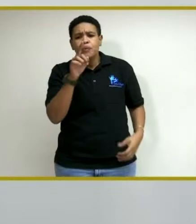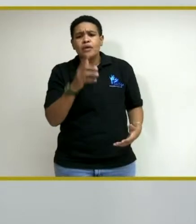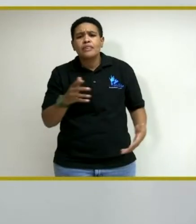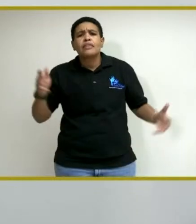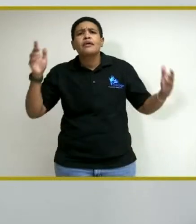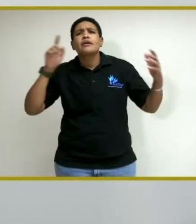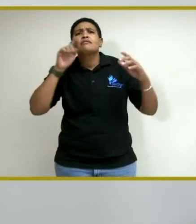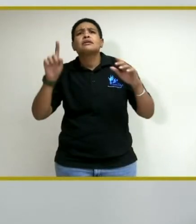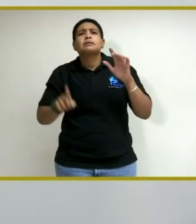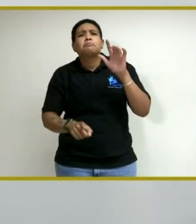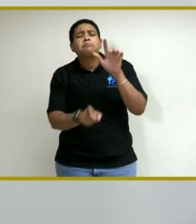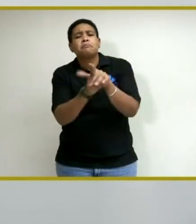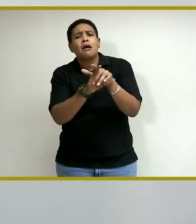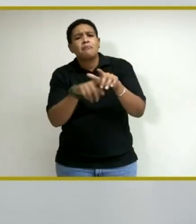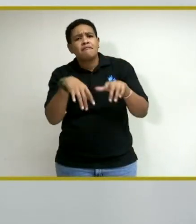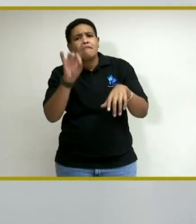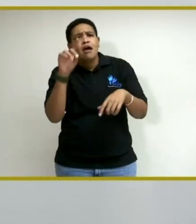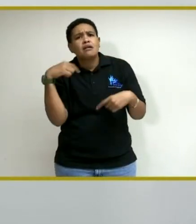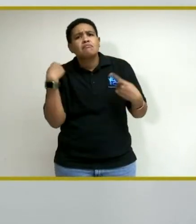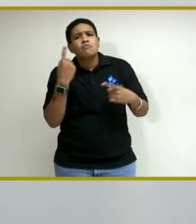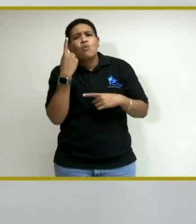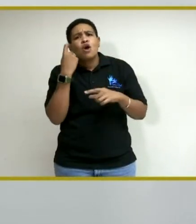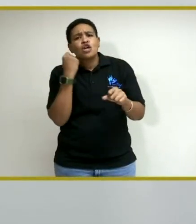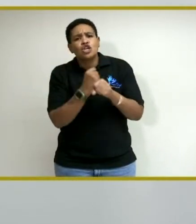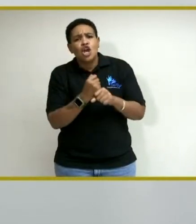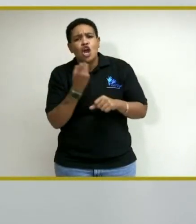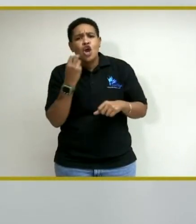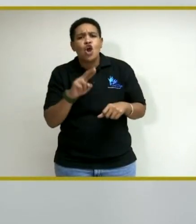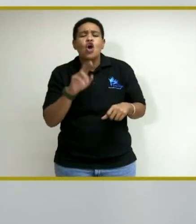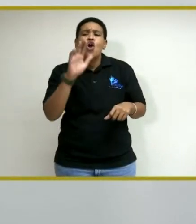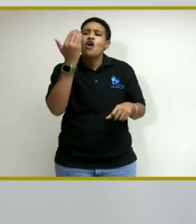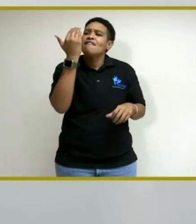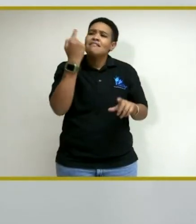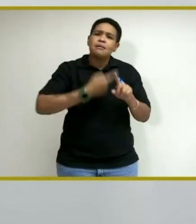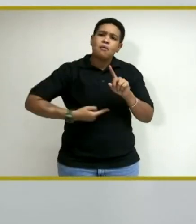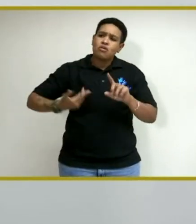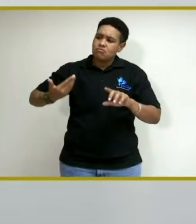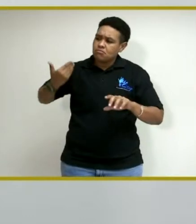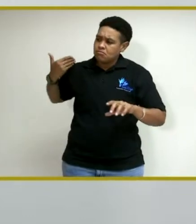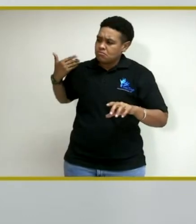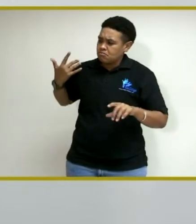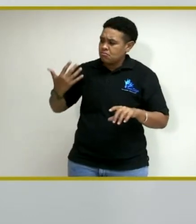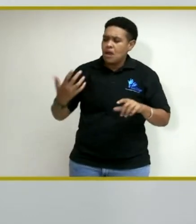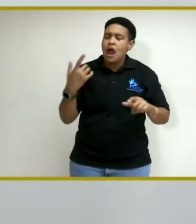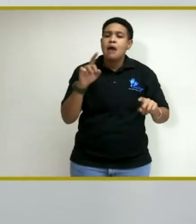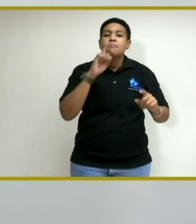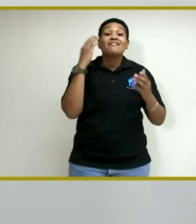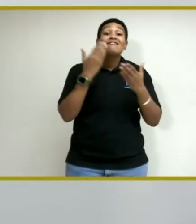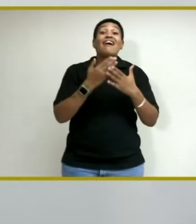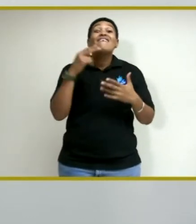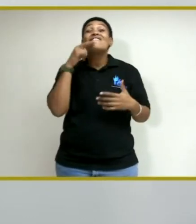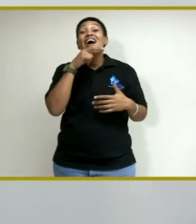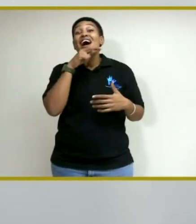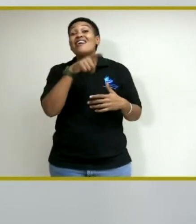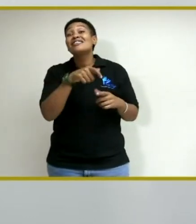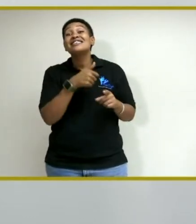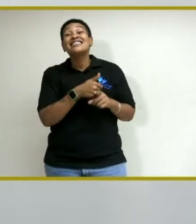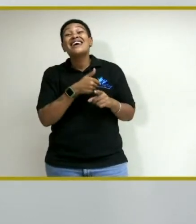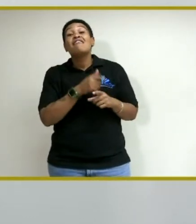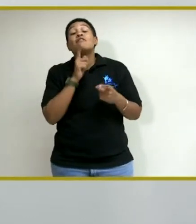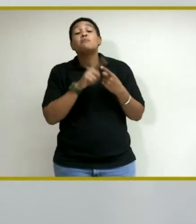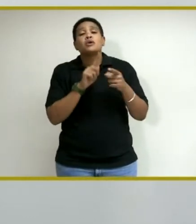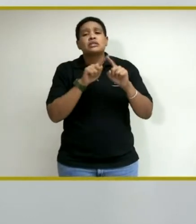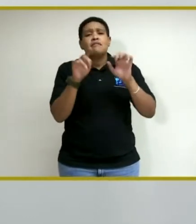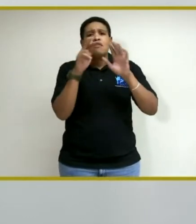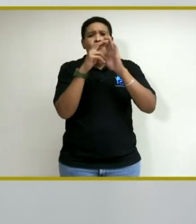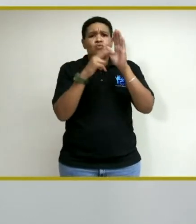that has emerged over the last year or 15 months is the fact that the virus and the